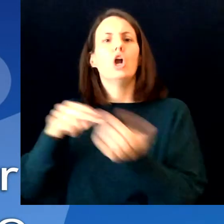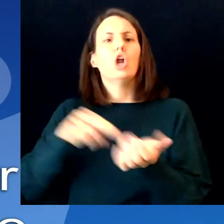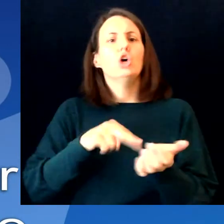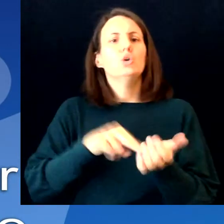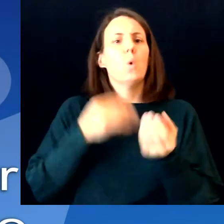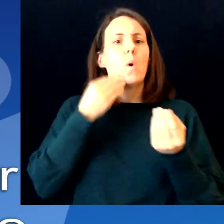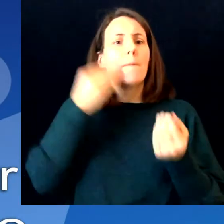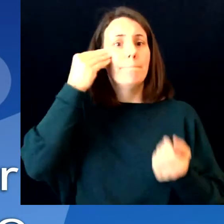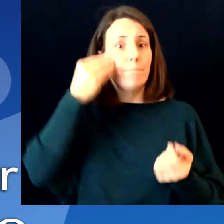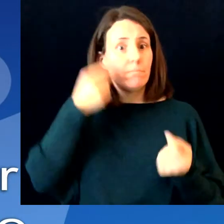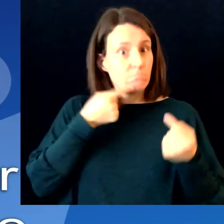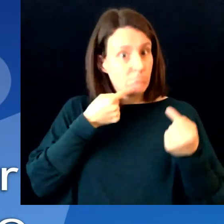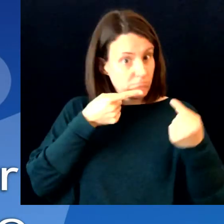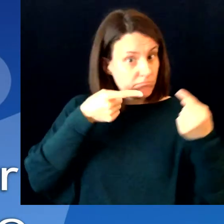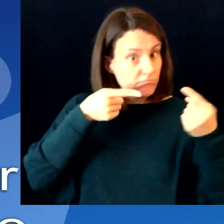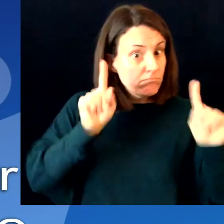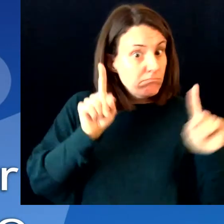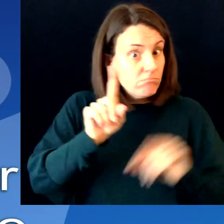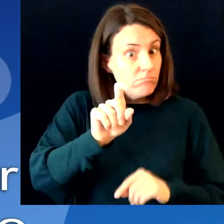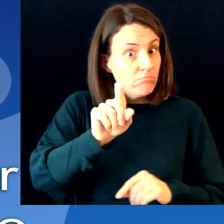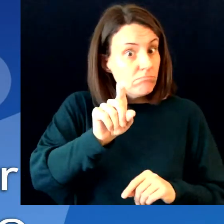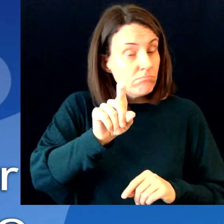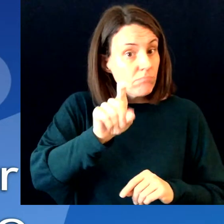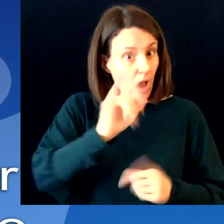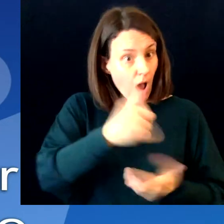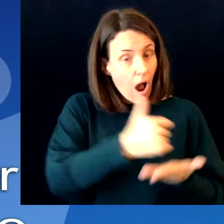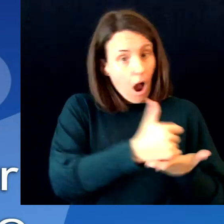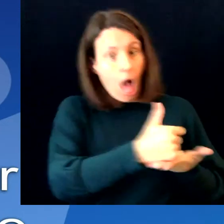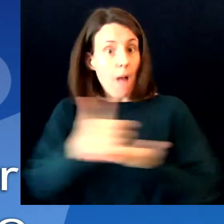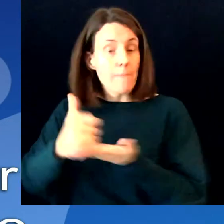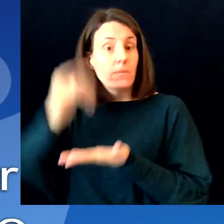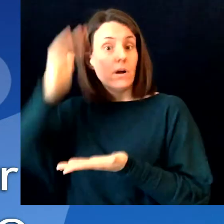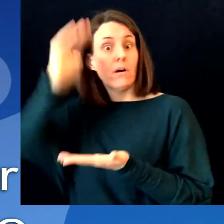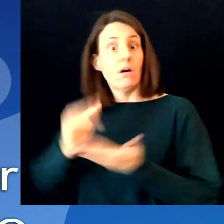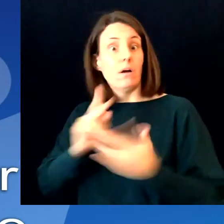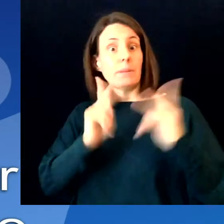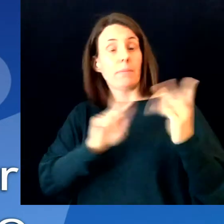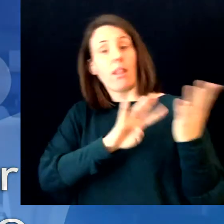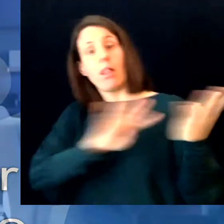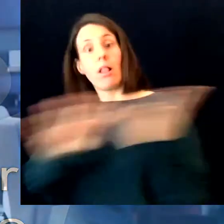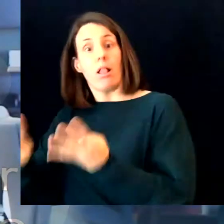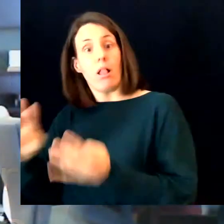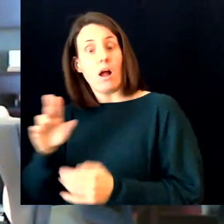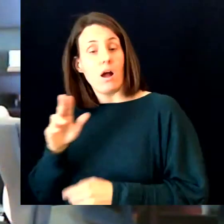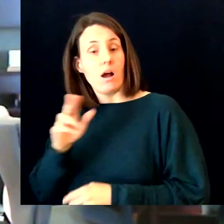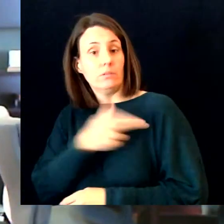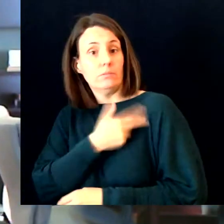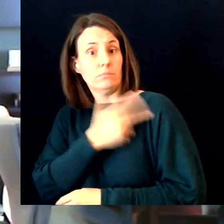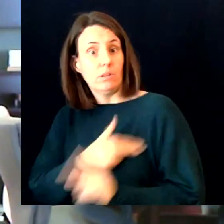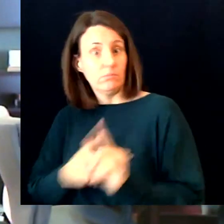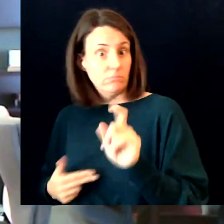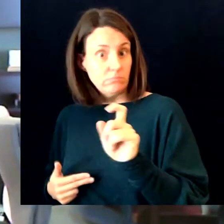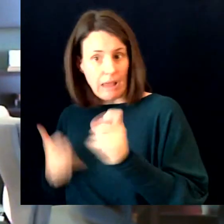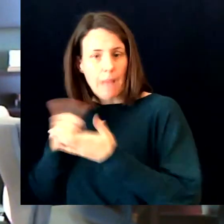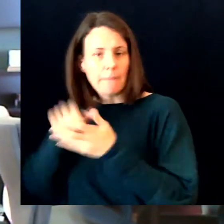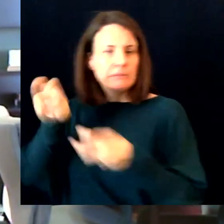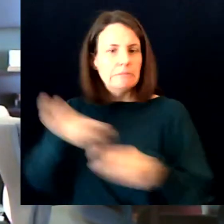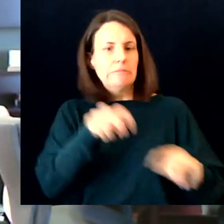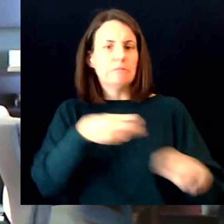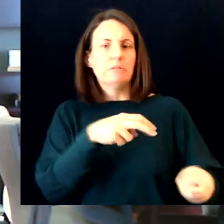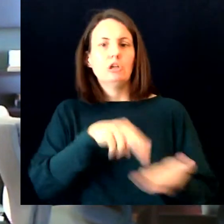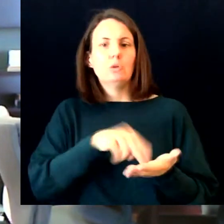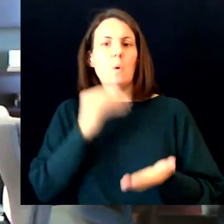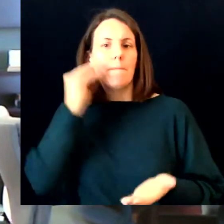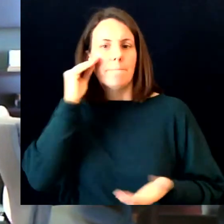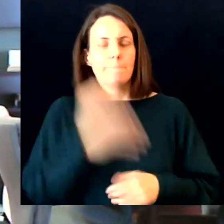soldiers last week? Thank you. Yep, you bet. So we actually have about 50 National Guard members who were